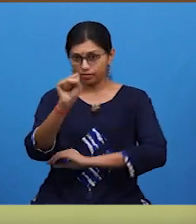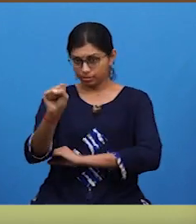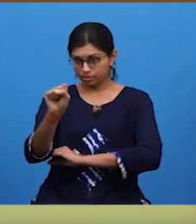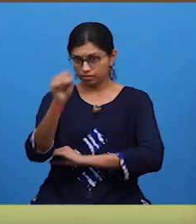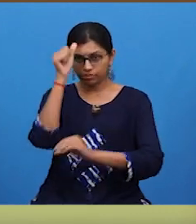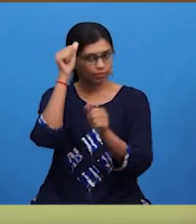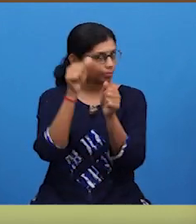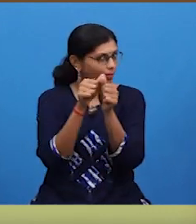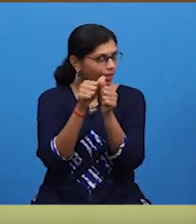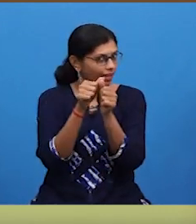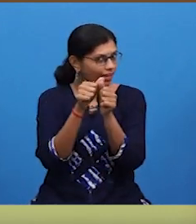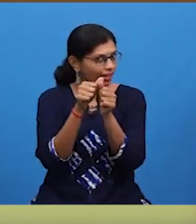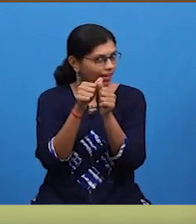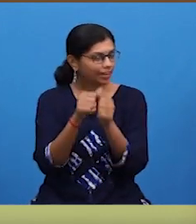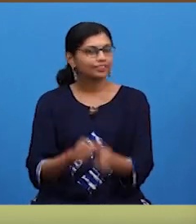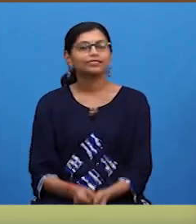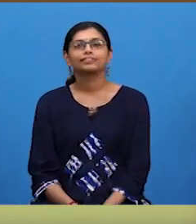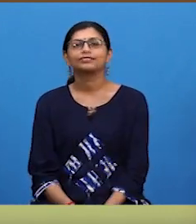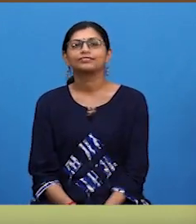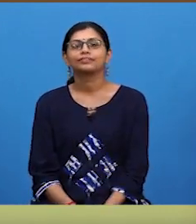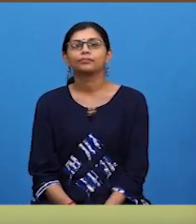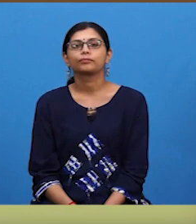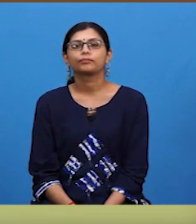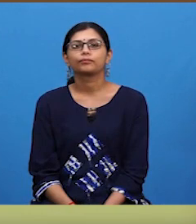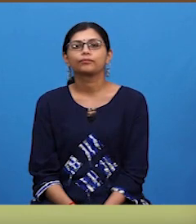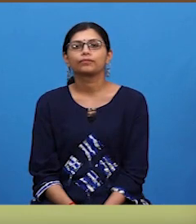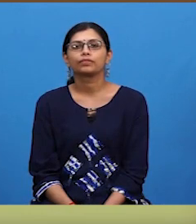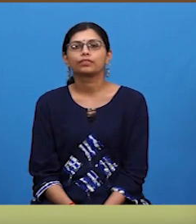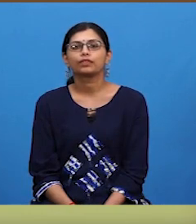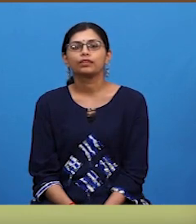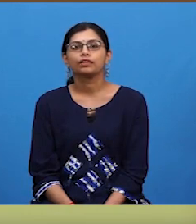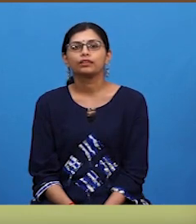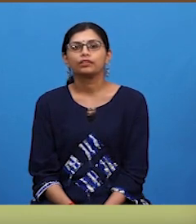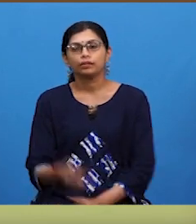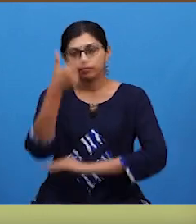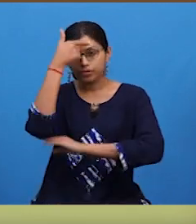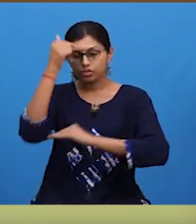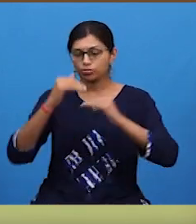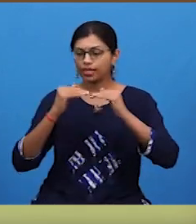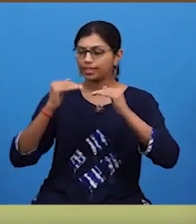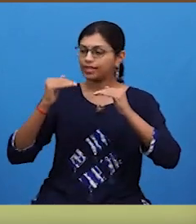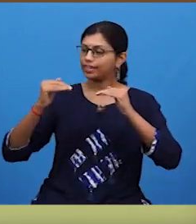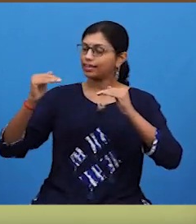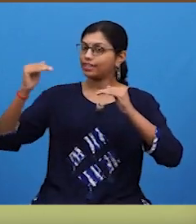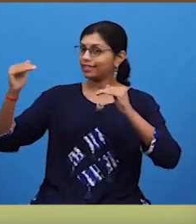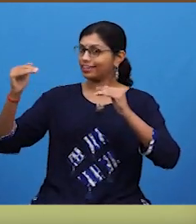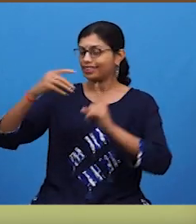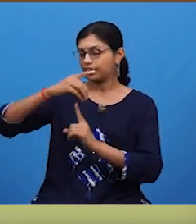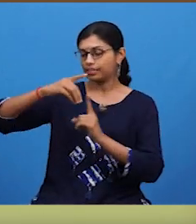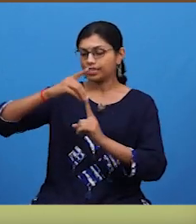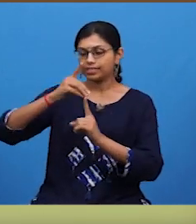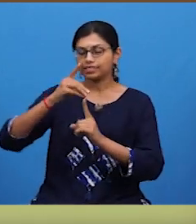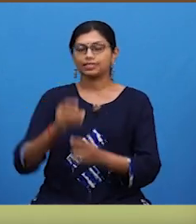that? It's all because we are actually ranking the dates or the days.